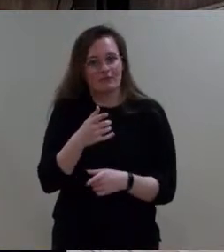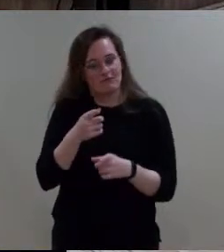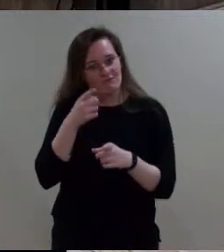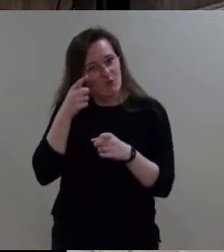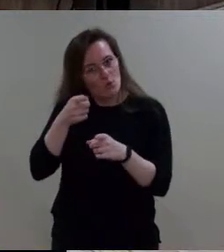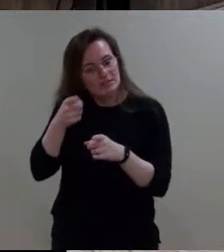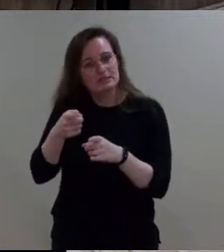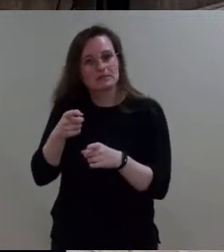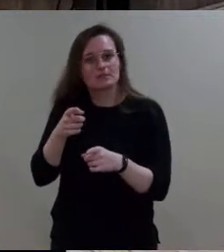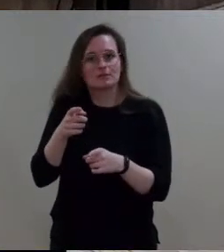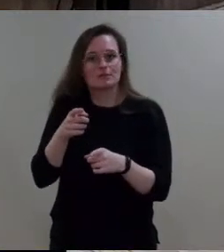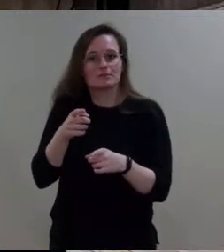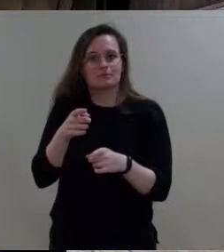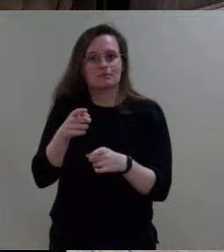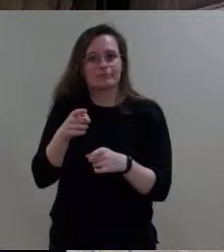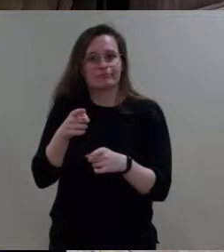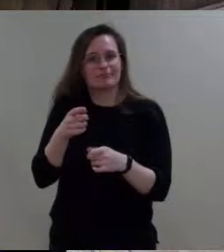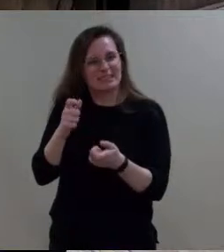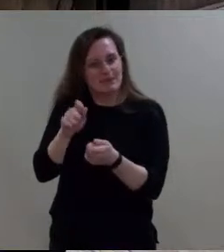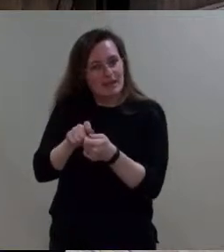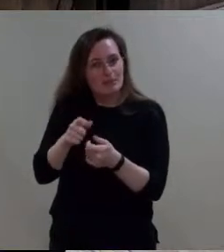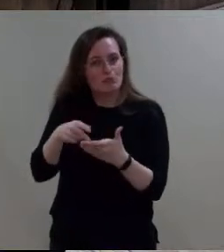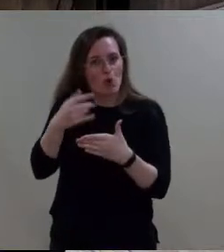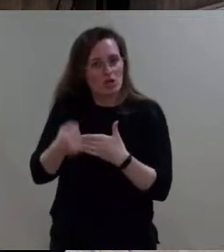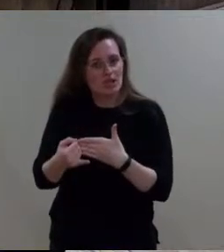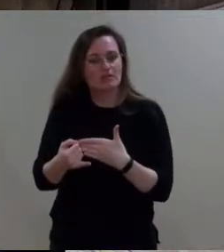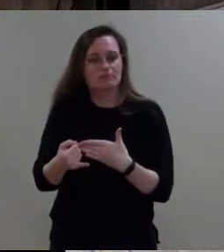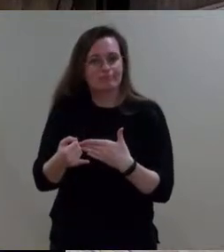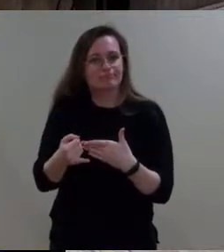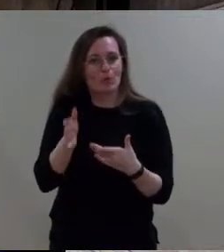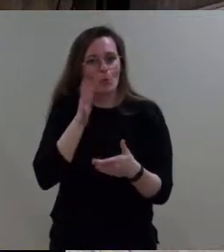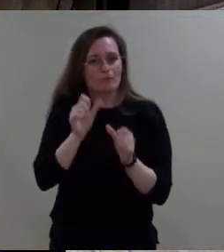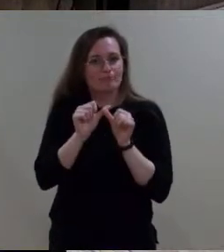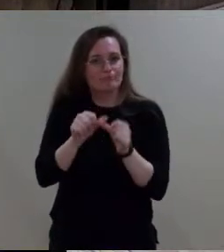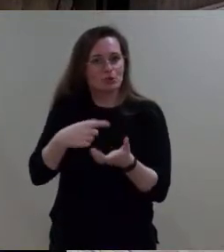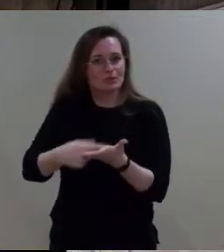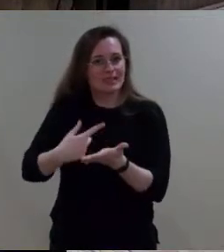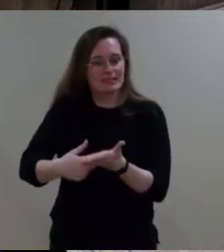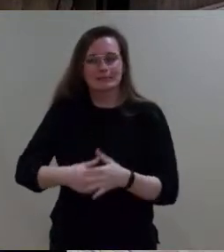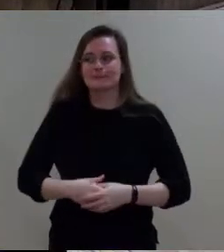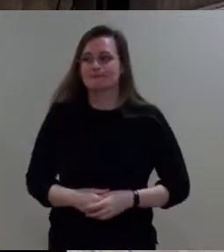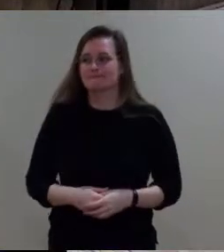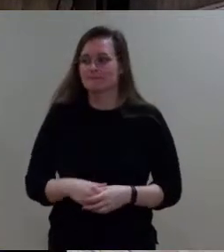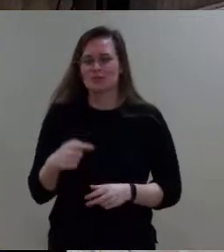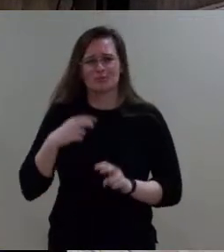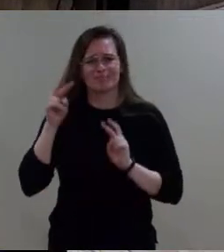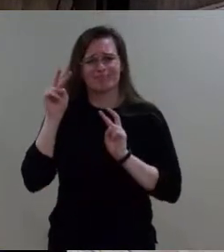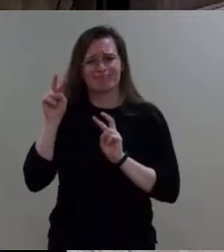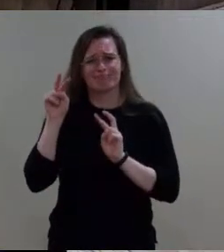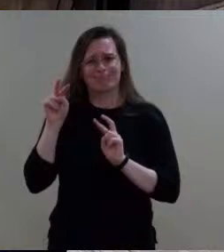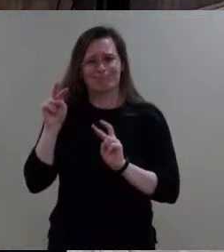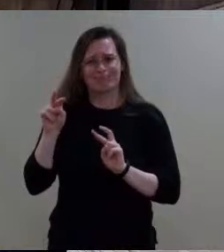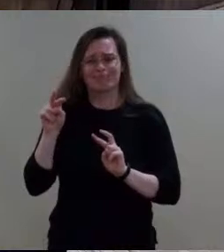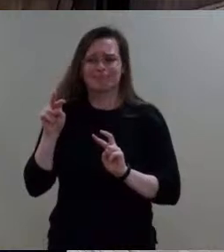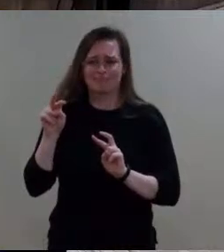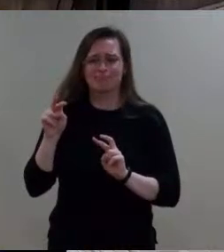done. So there's a speak that I look forward to listening to. But